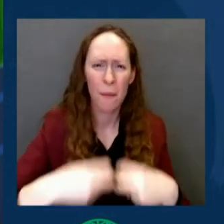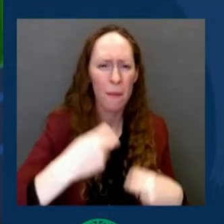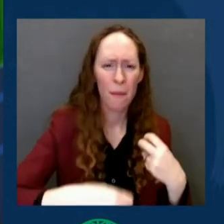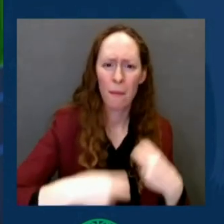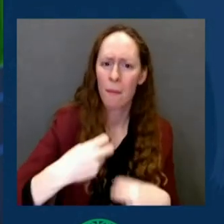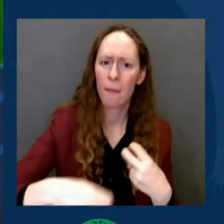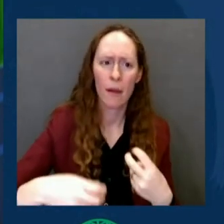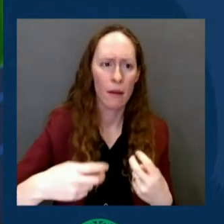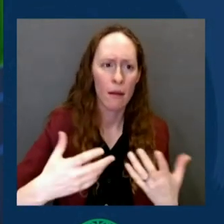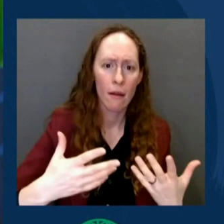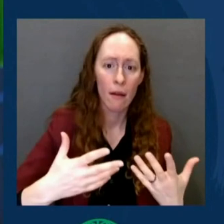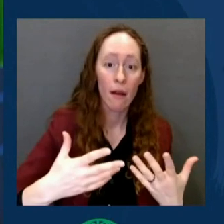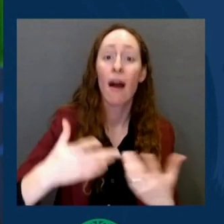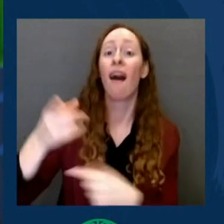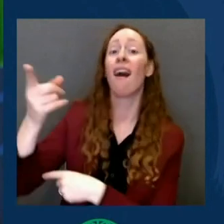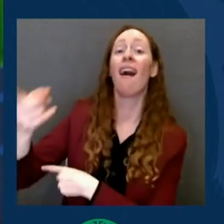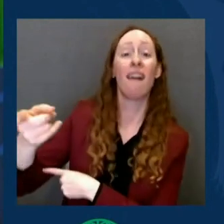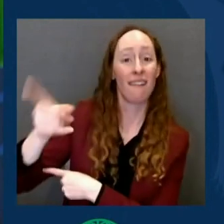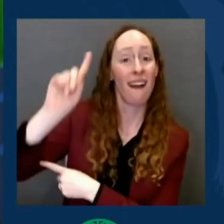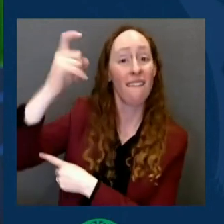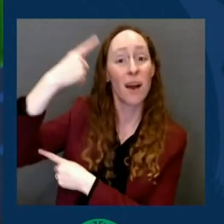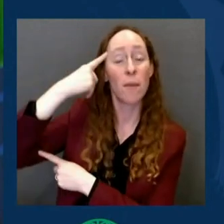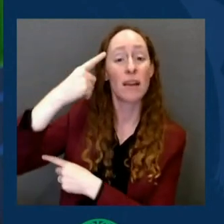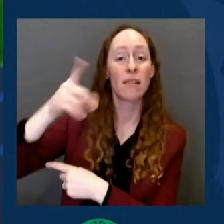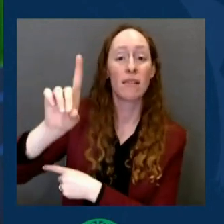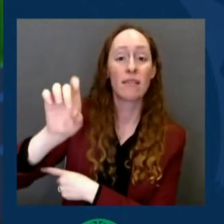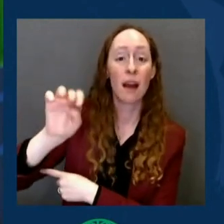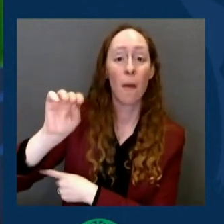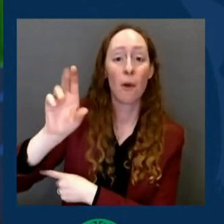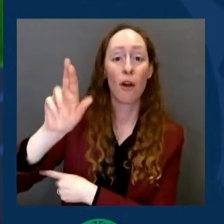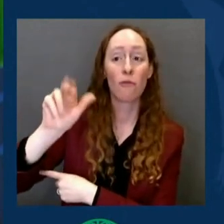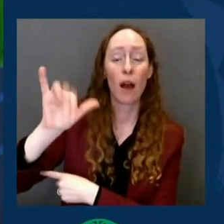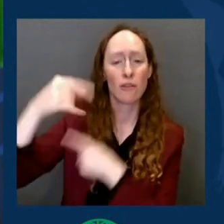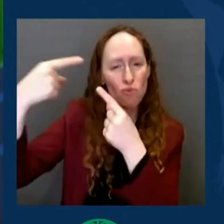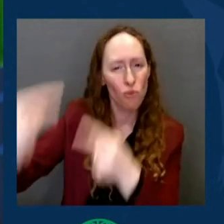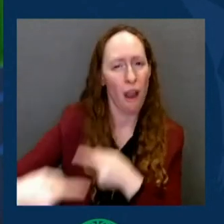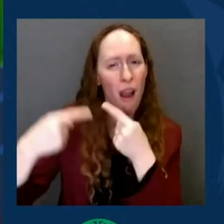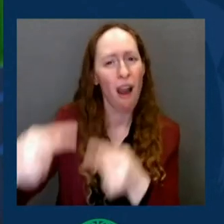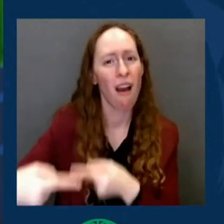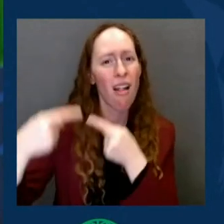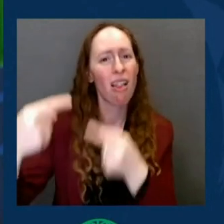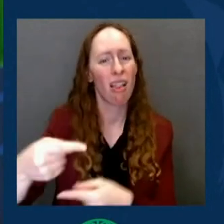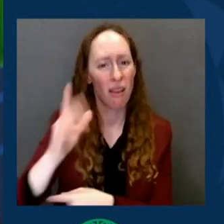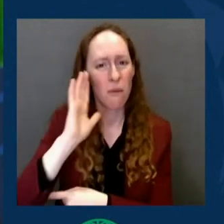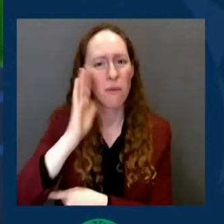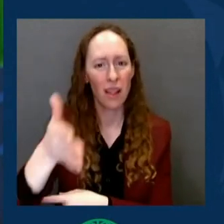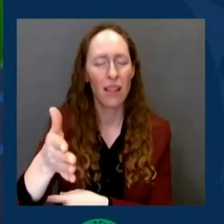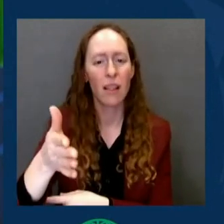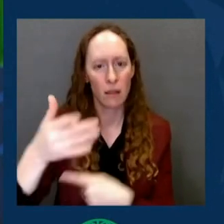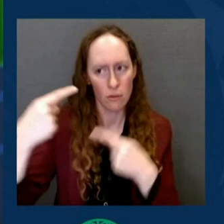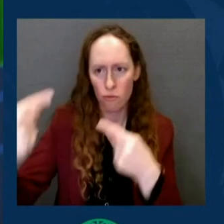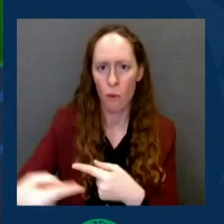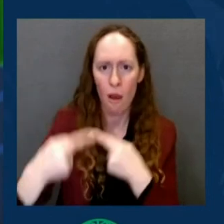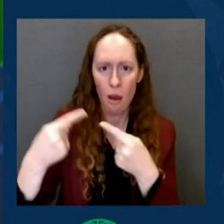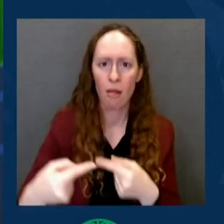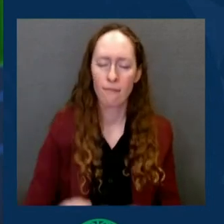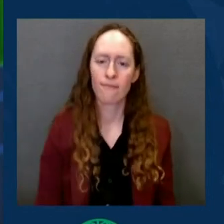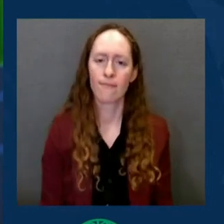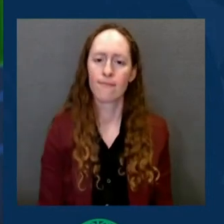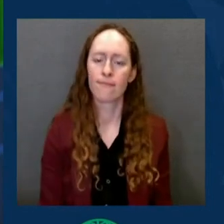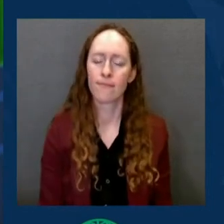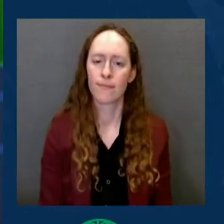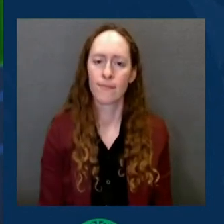some betterment that is economic, democracy will always remain fragile and vulnerable, with the risk